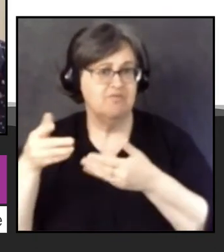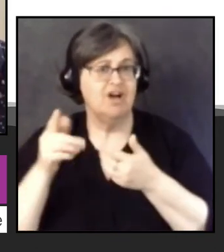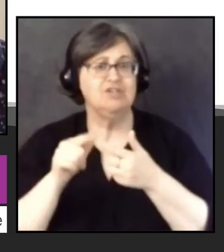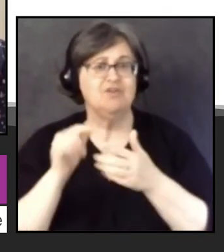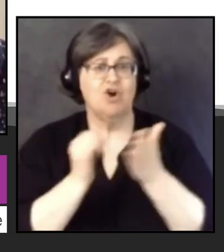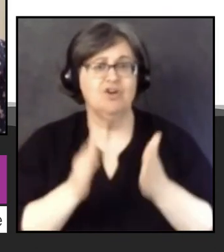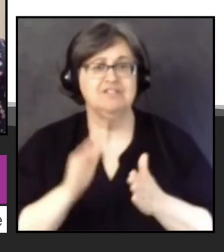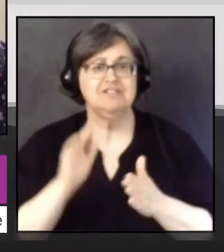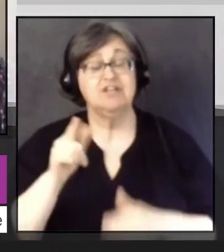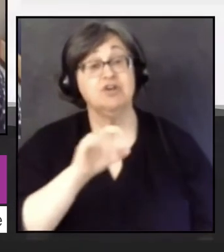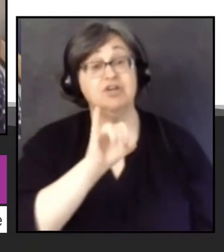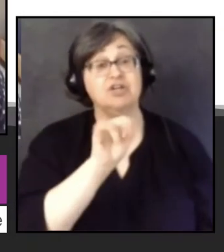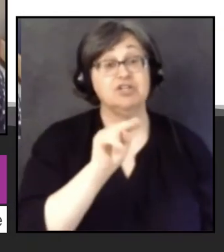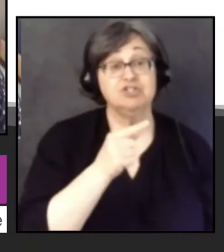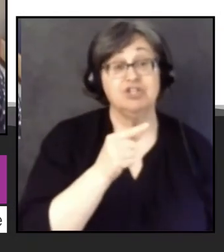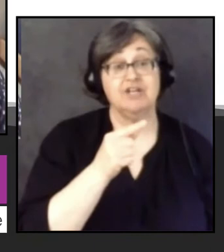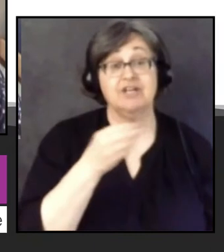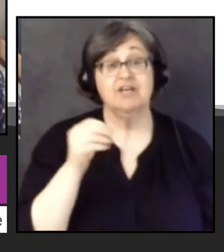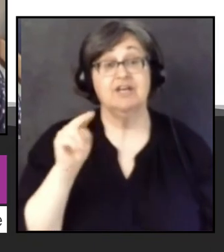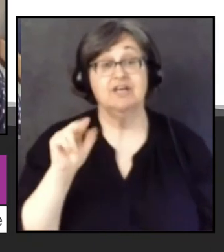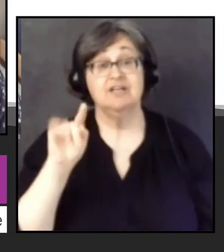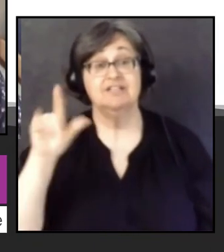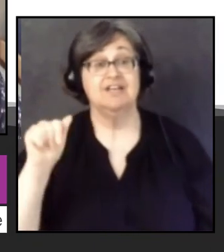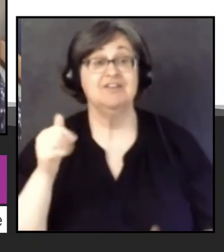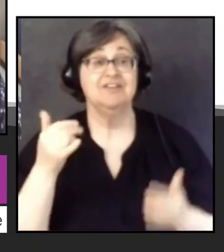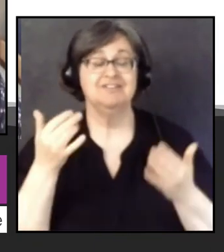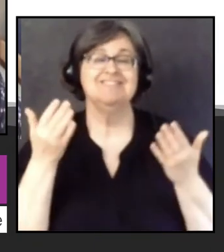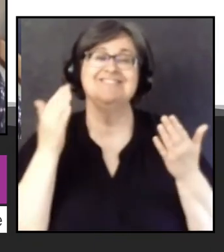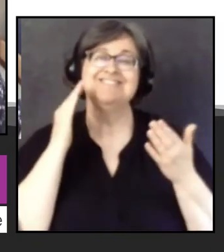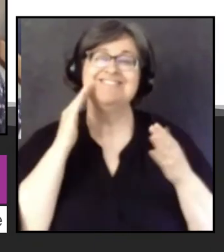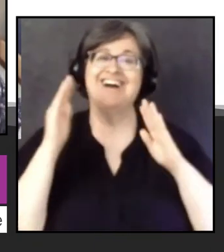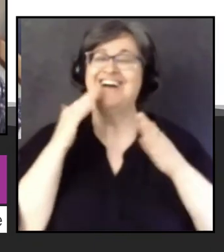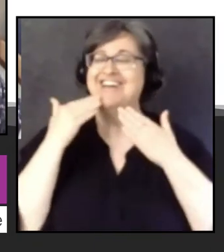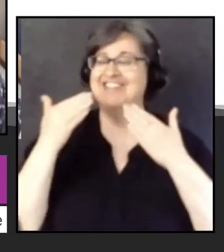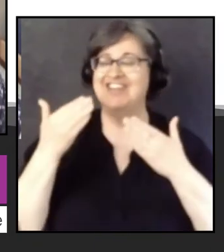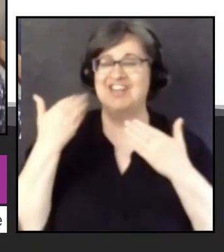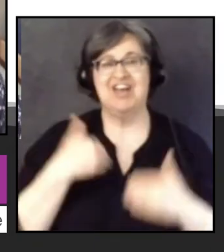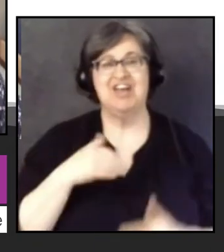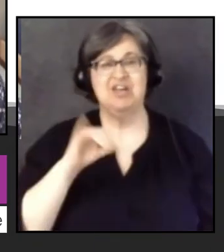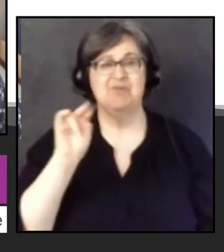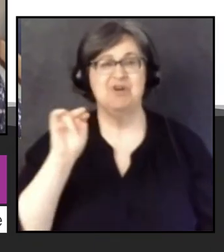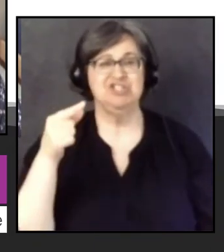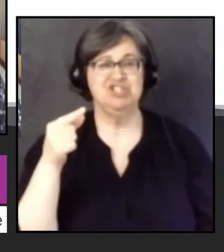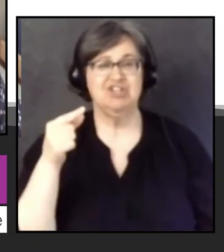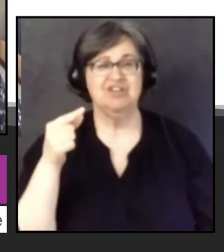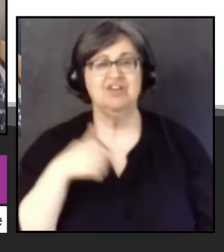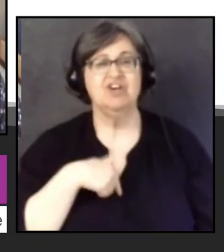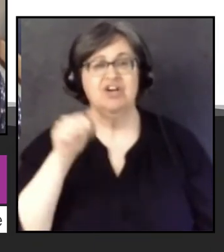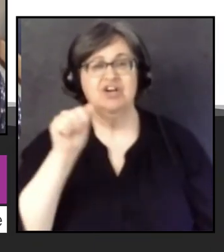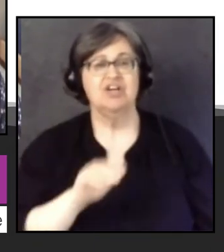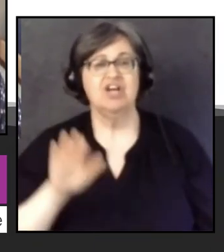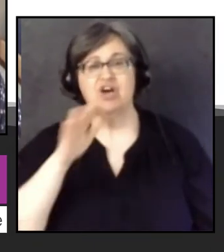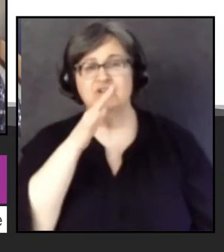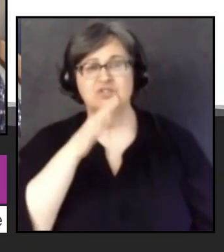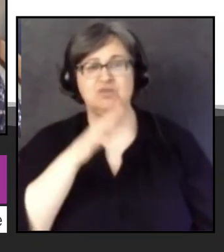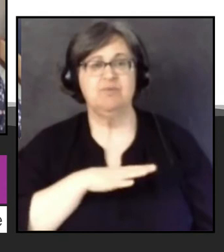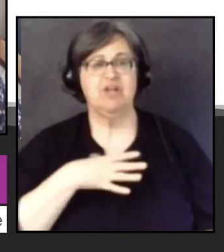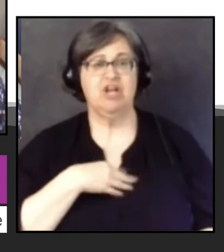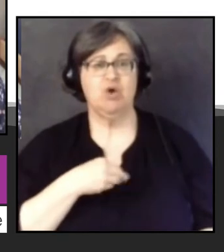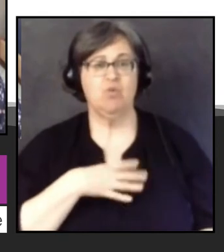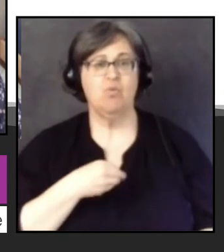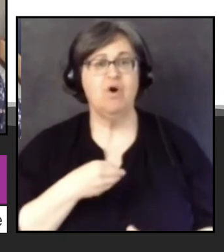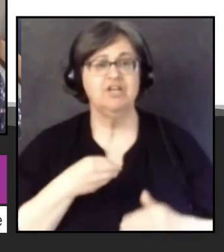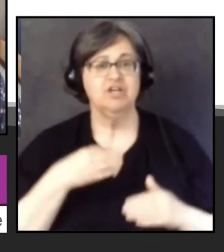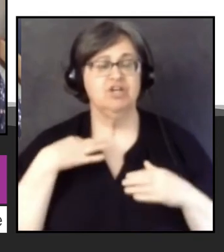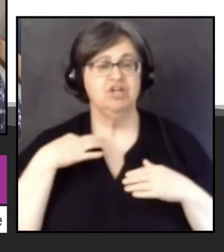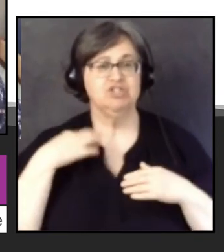yours. Thank you, Natasha. Hi, everyone. My name is Jing. I'm an Asian woman wearing a white shirt, and